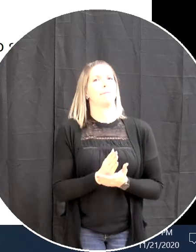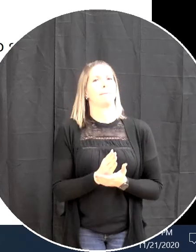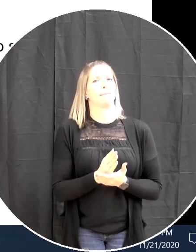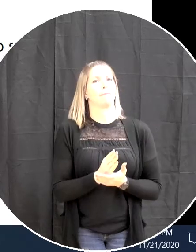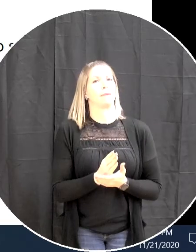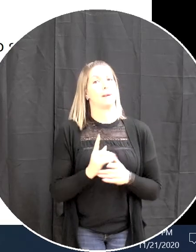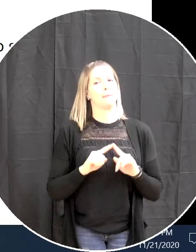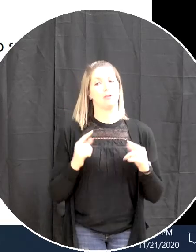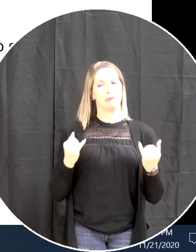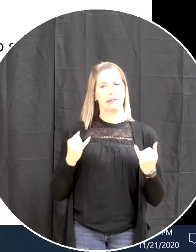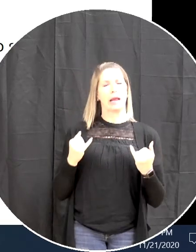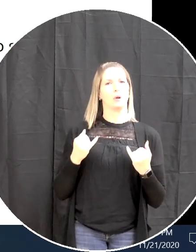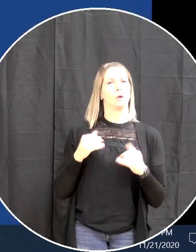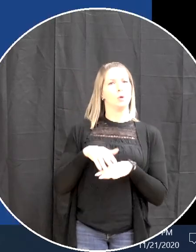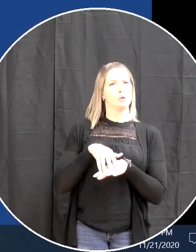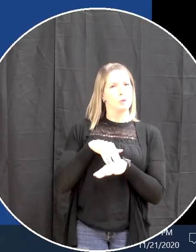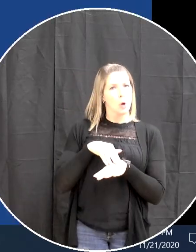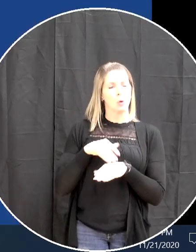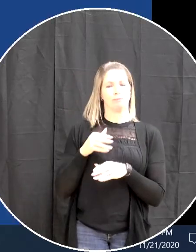measured approach at this stage.